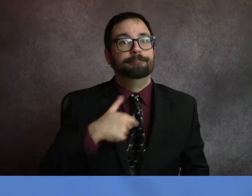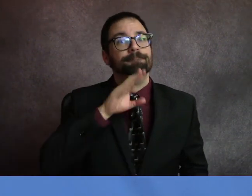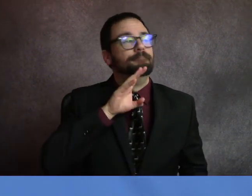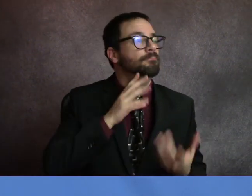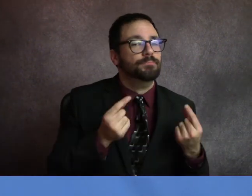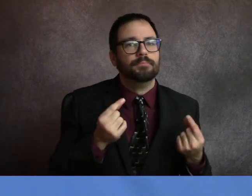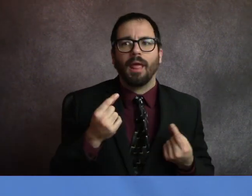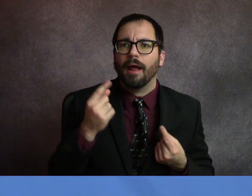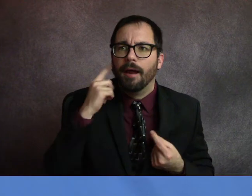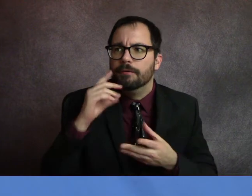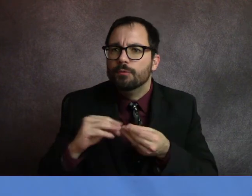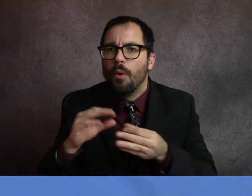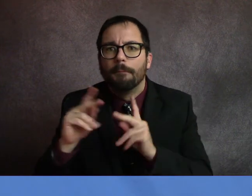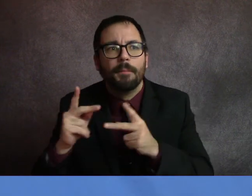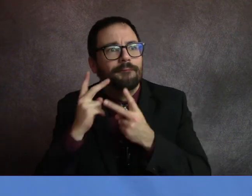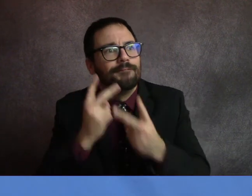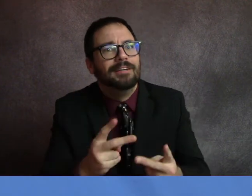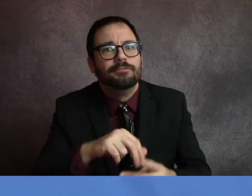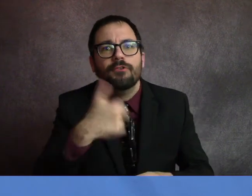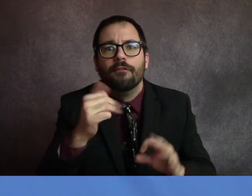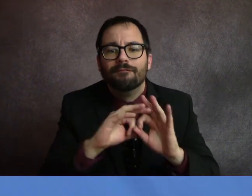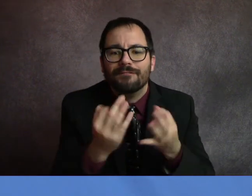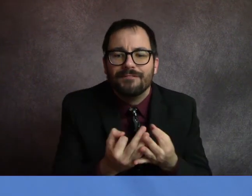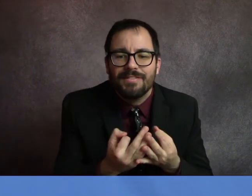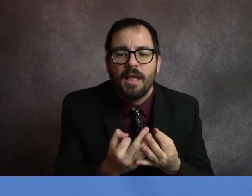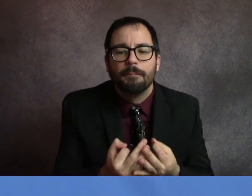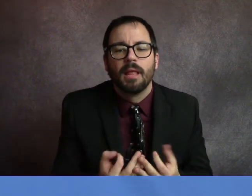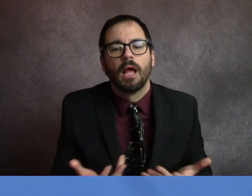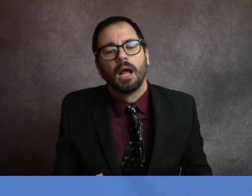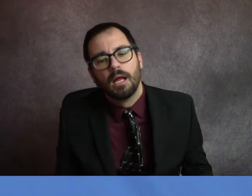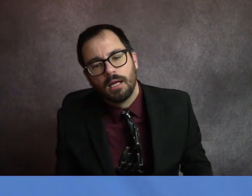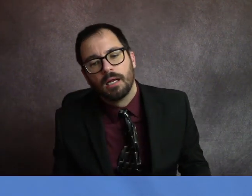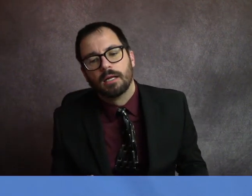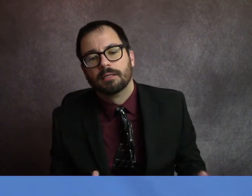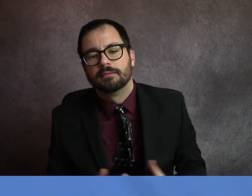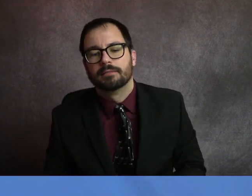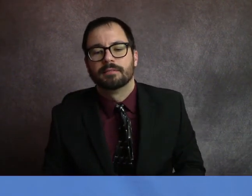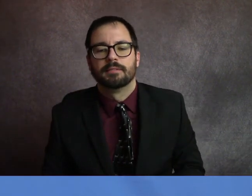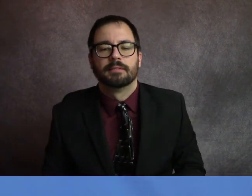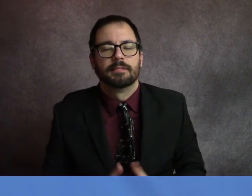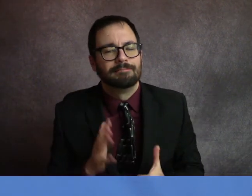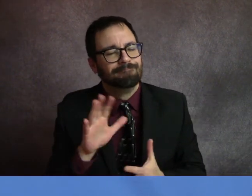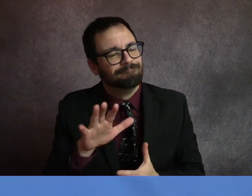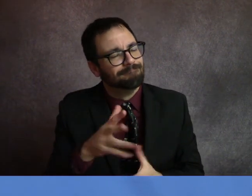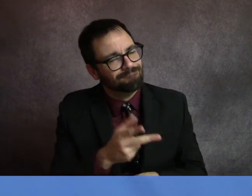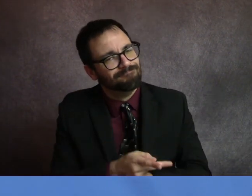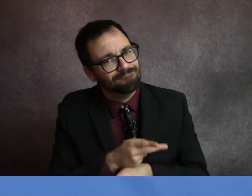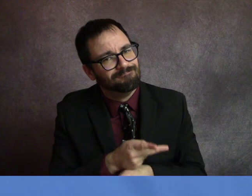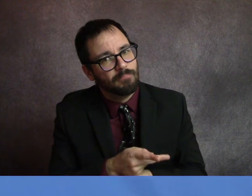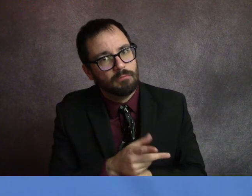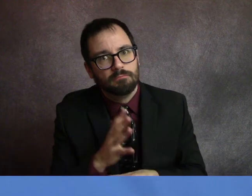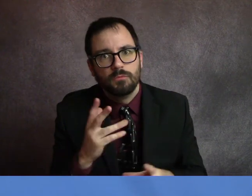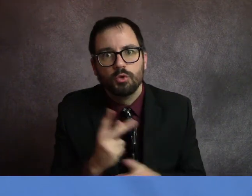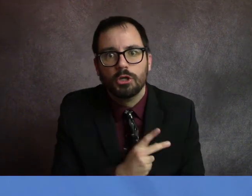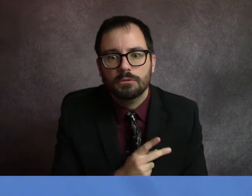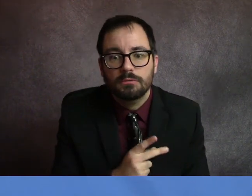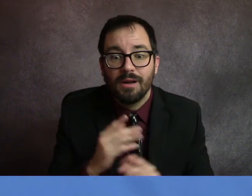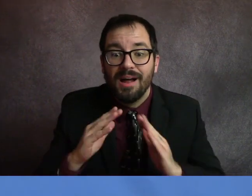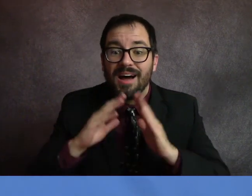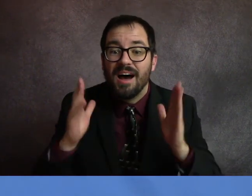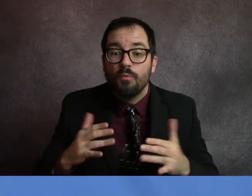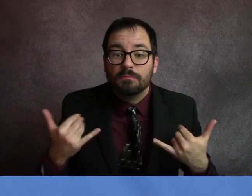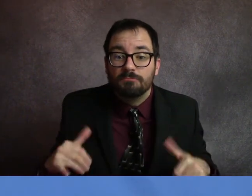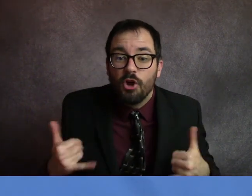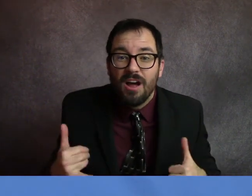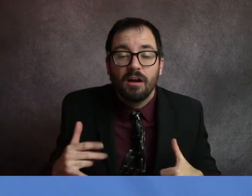and maybe passing on the virus, and they're visiting somebody, we have to be careful. But when I hear people having house parties and total disregard of masks